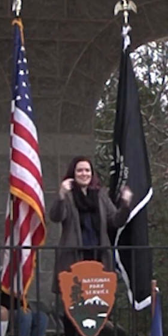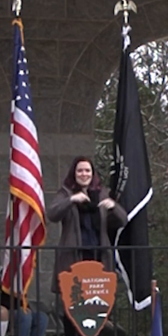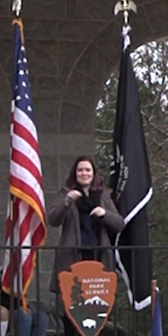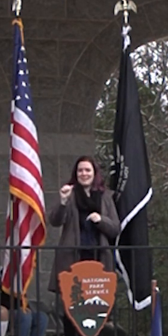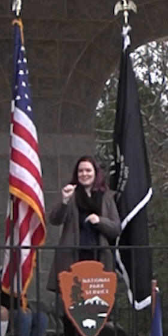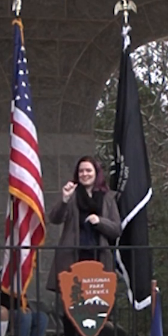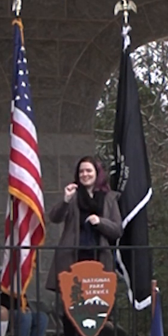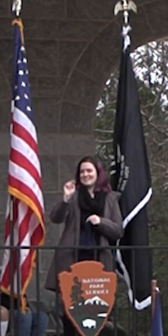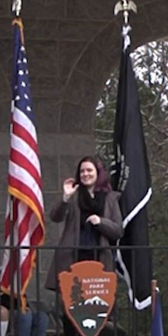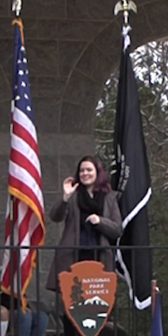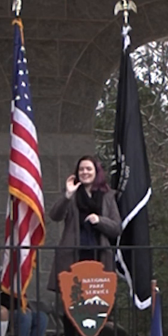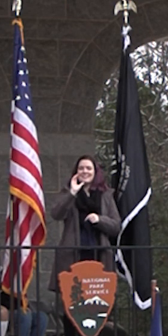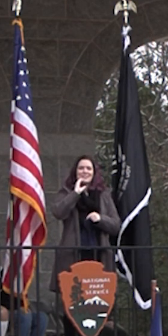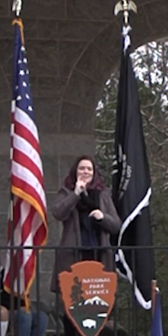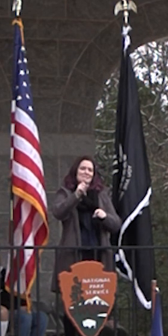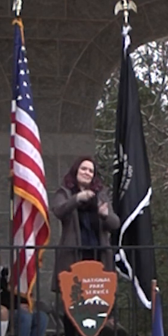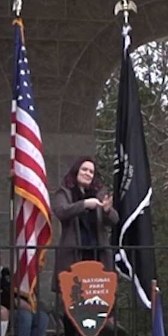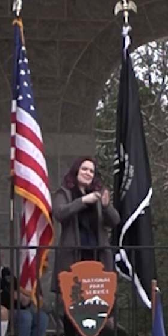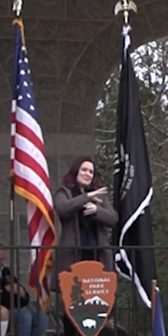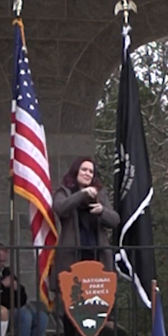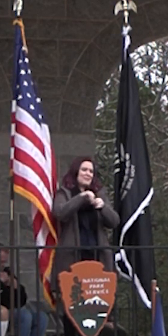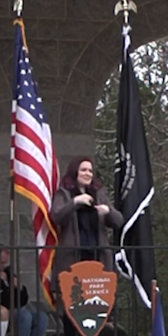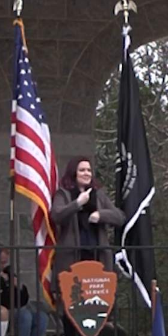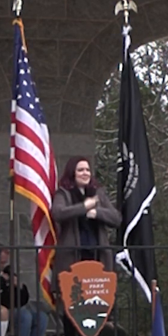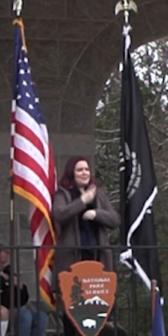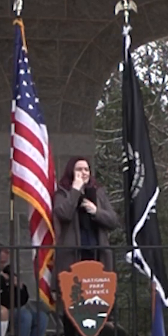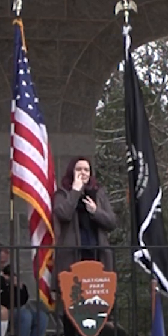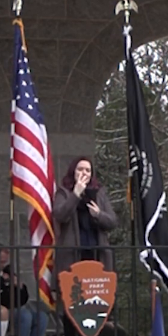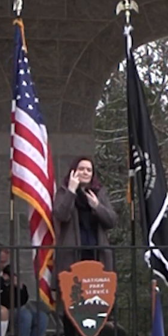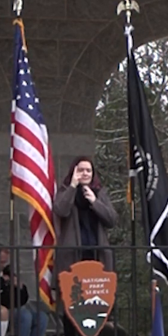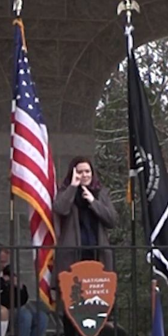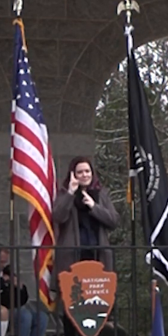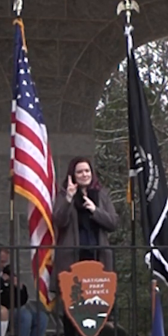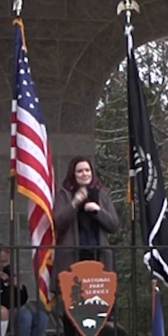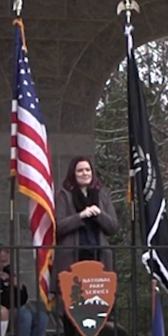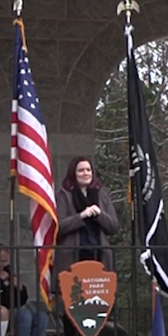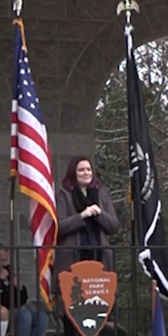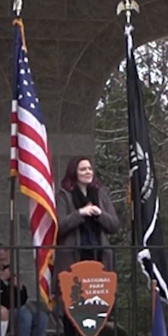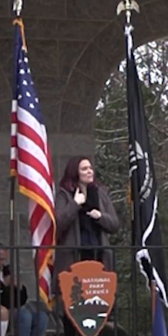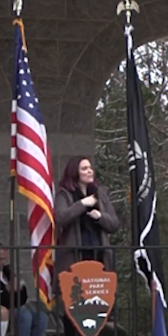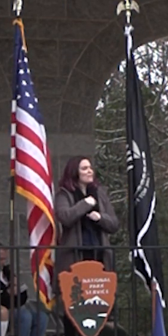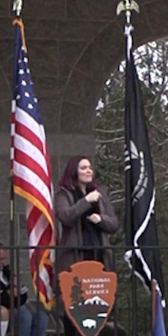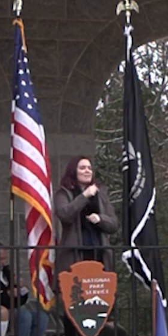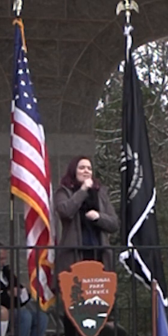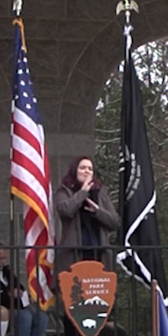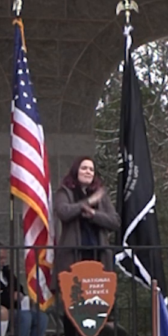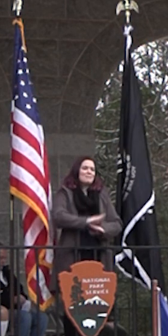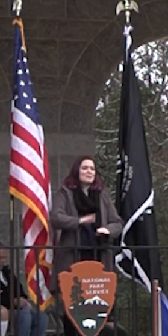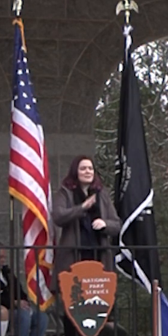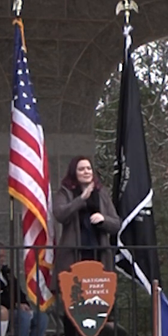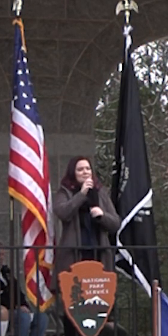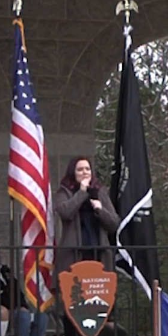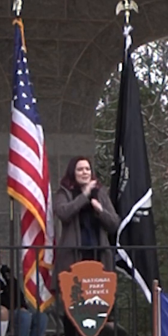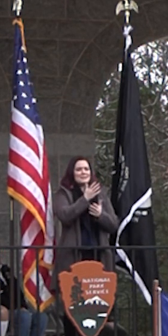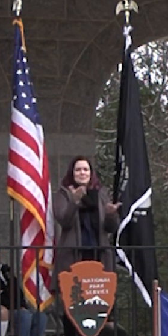for allowing us to be a part of this day of remembrance. We're all very humbled and blessed to be here to remember and